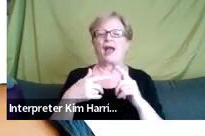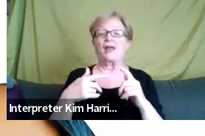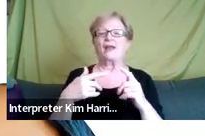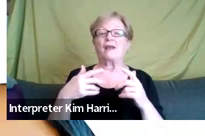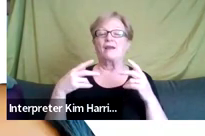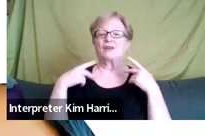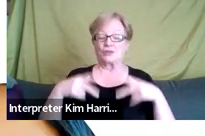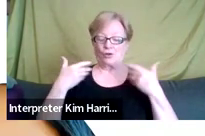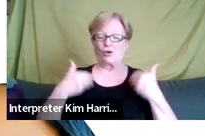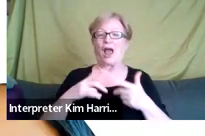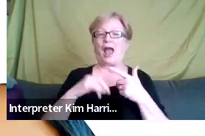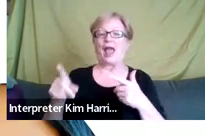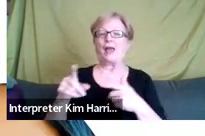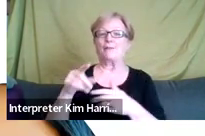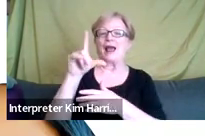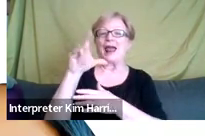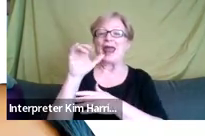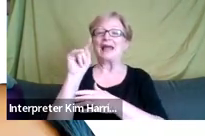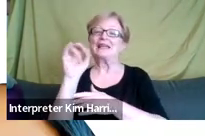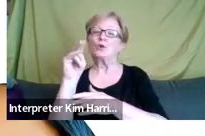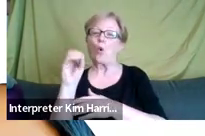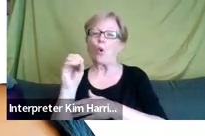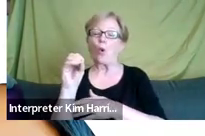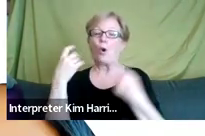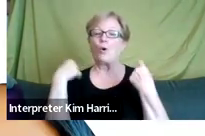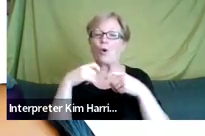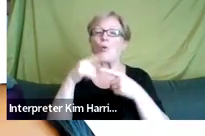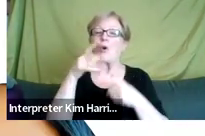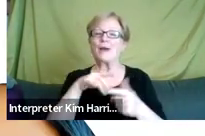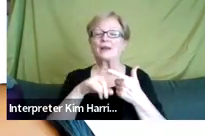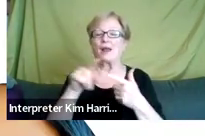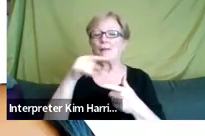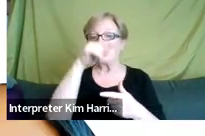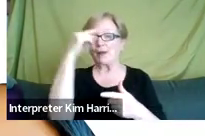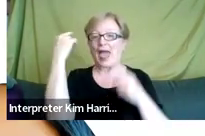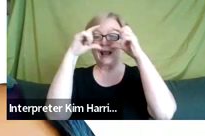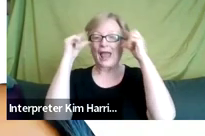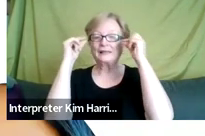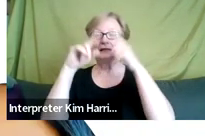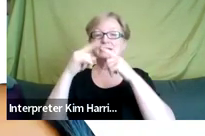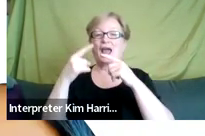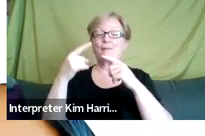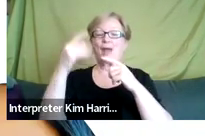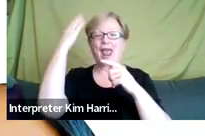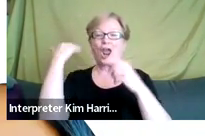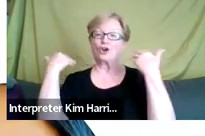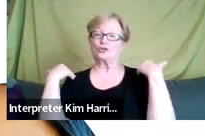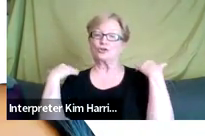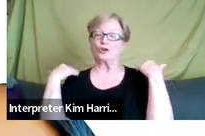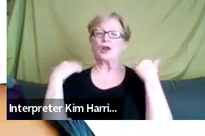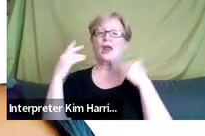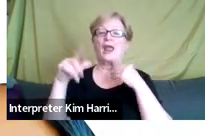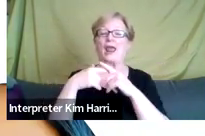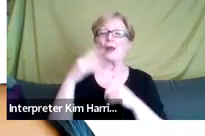a Latina woman who wears black glasses. I have shoulder-length hair, and I am wearing a blue leopard